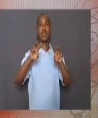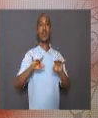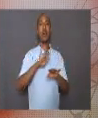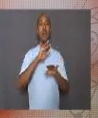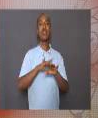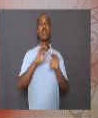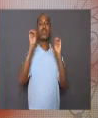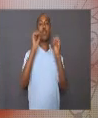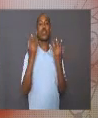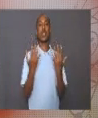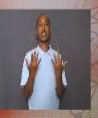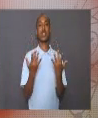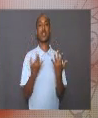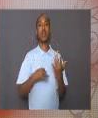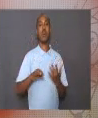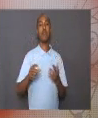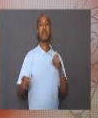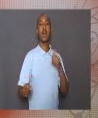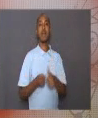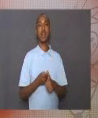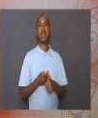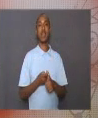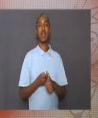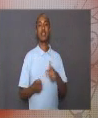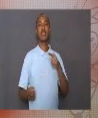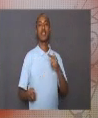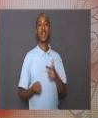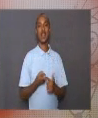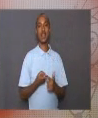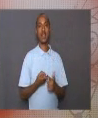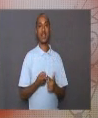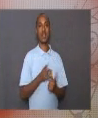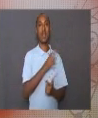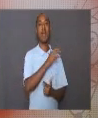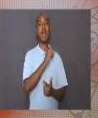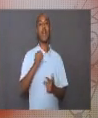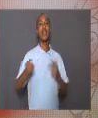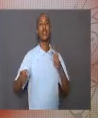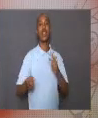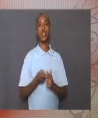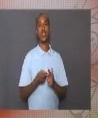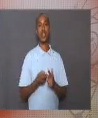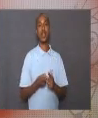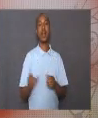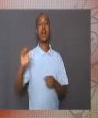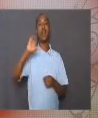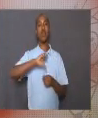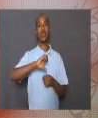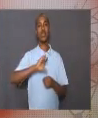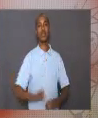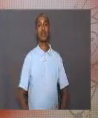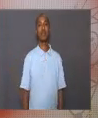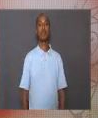alcohols, focusing on the oxidation of primary, secondary,